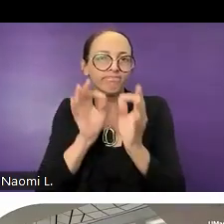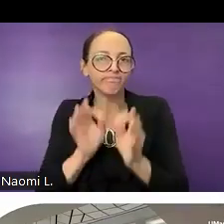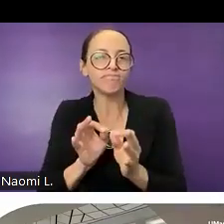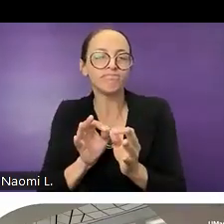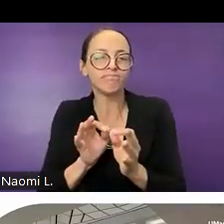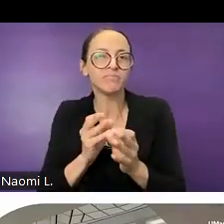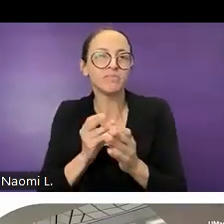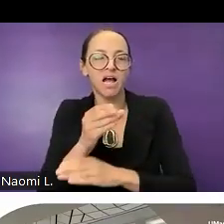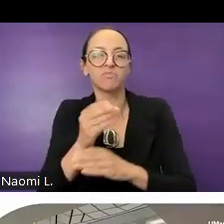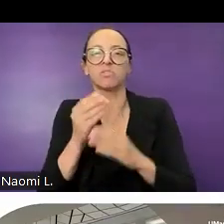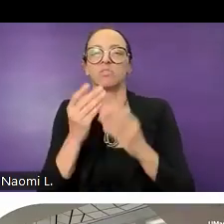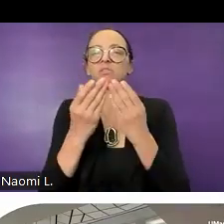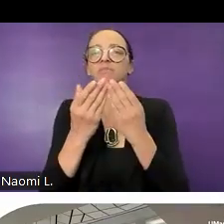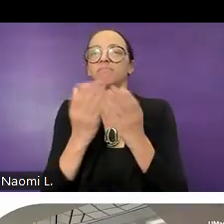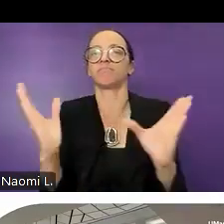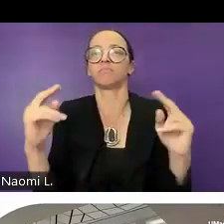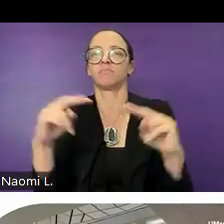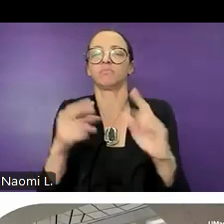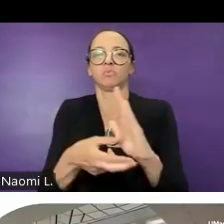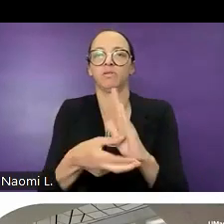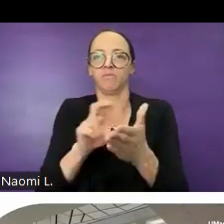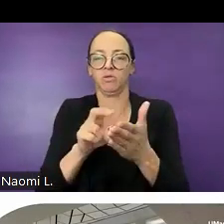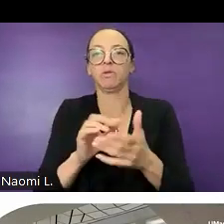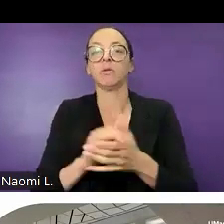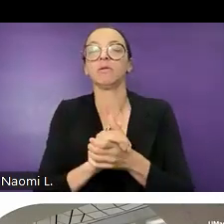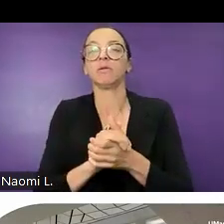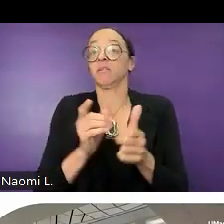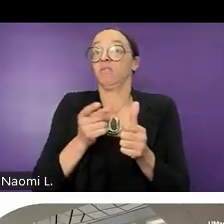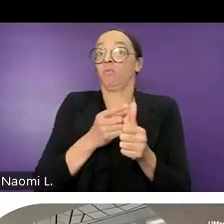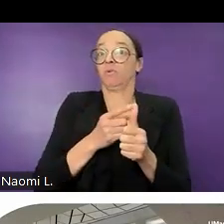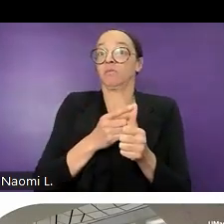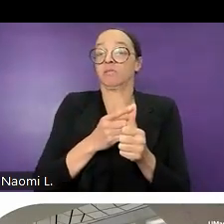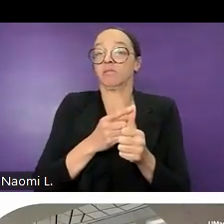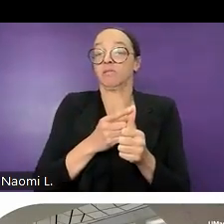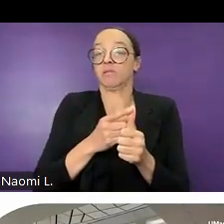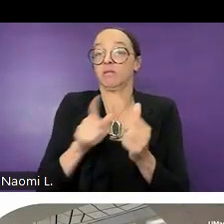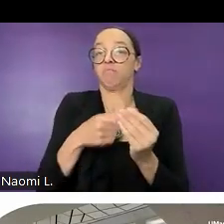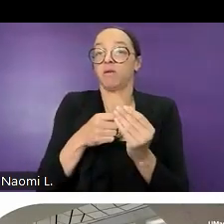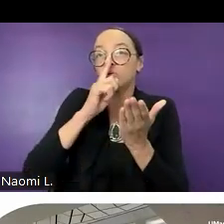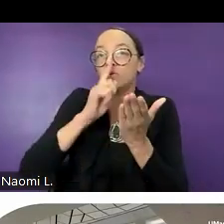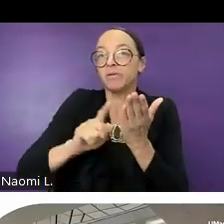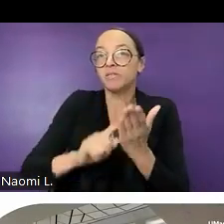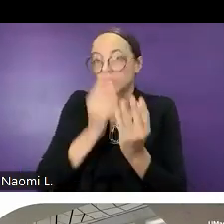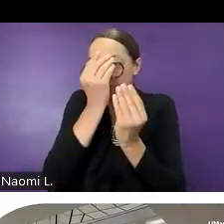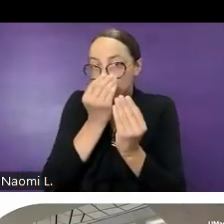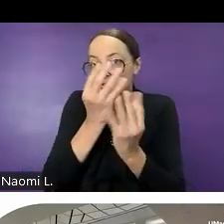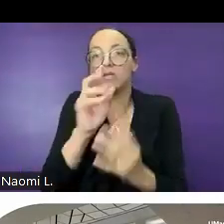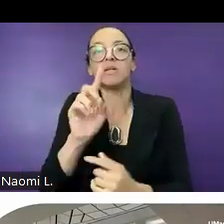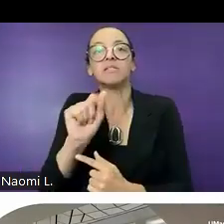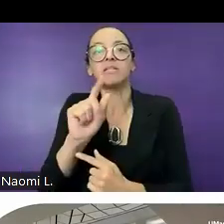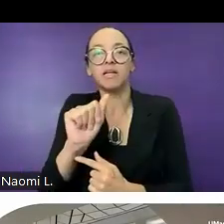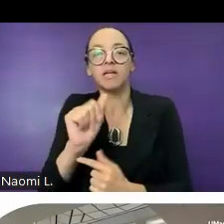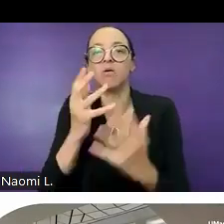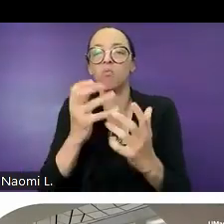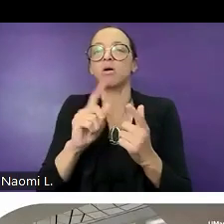there's research and data. And here, what we want to do is outline the current and projected